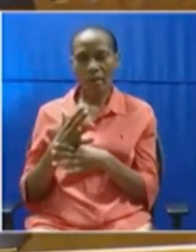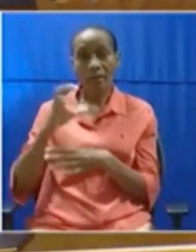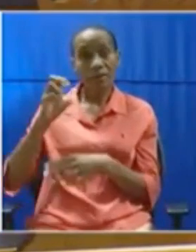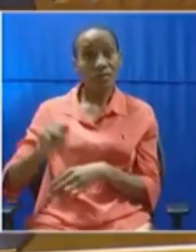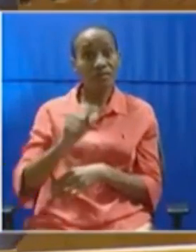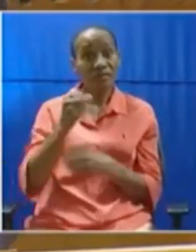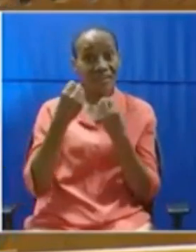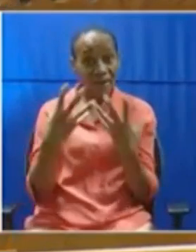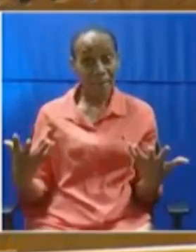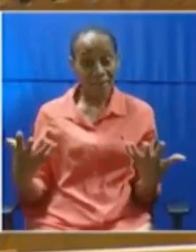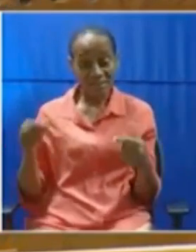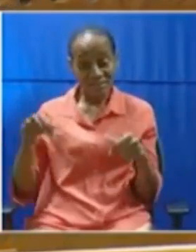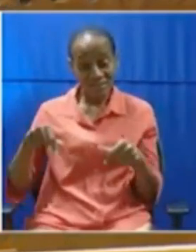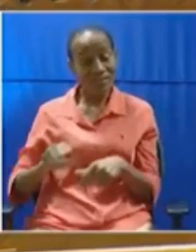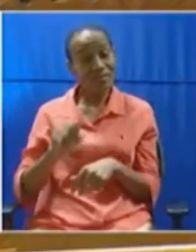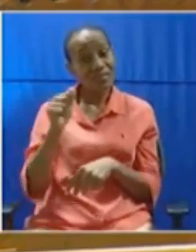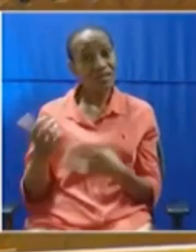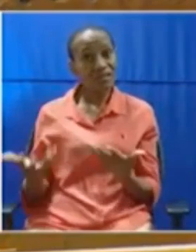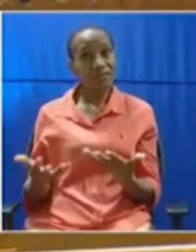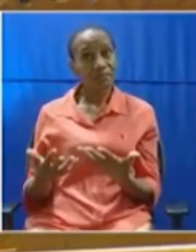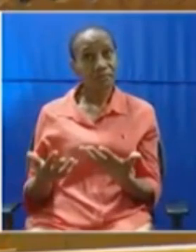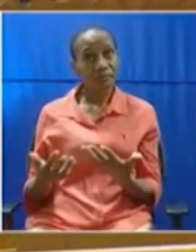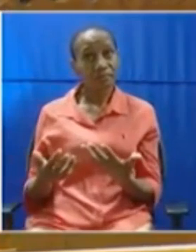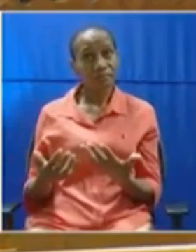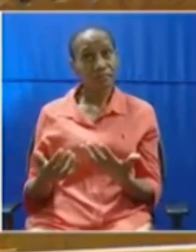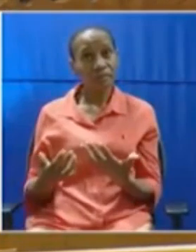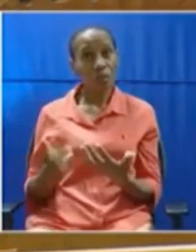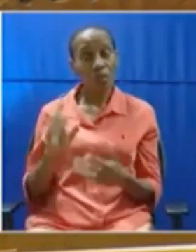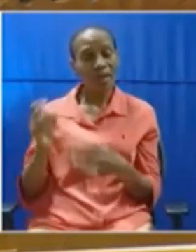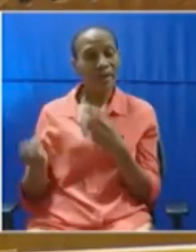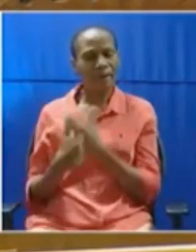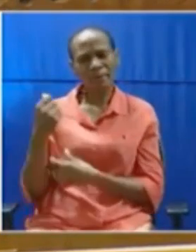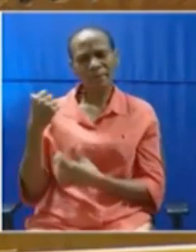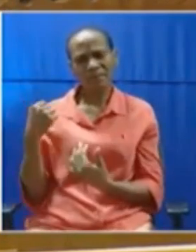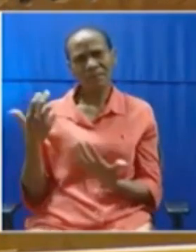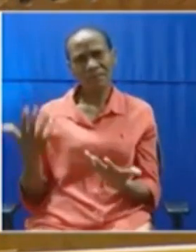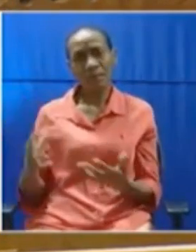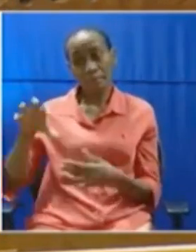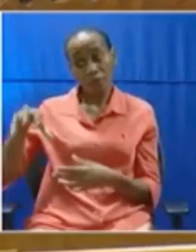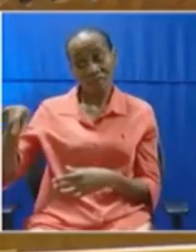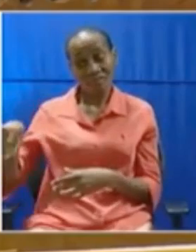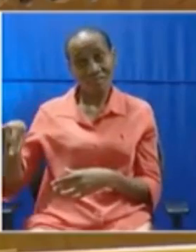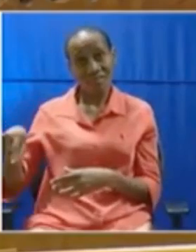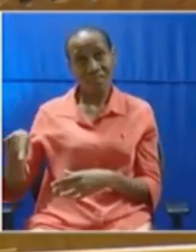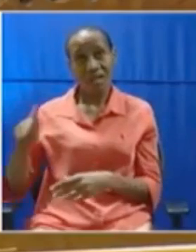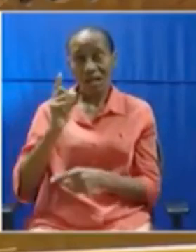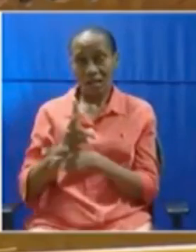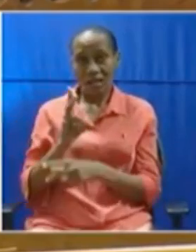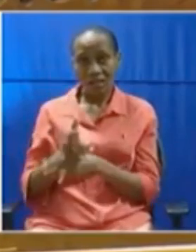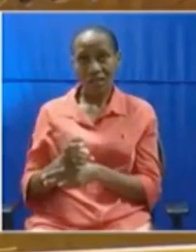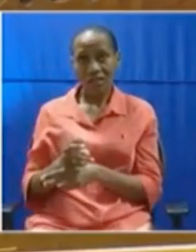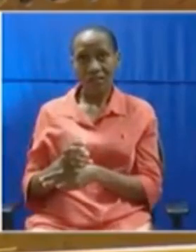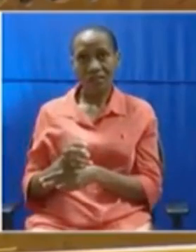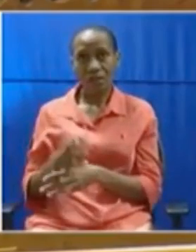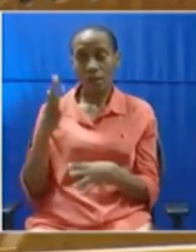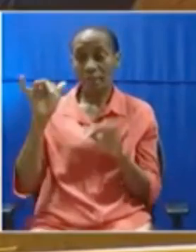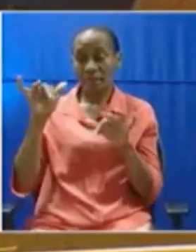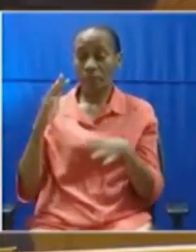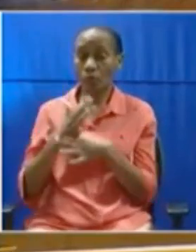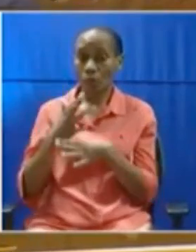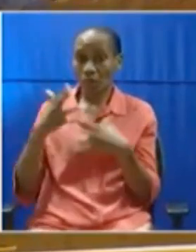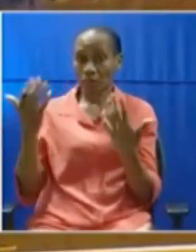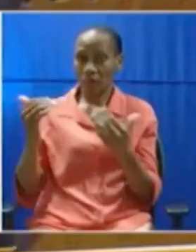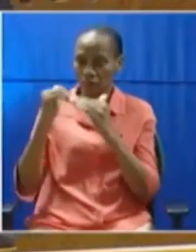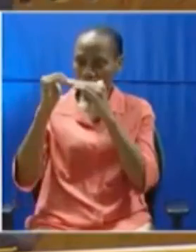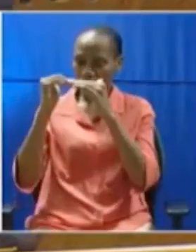Africa. And what happened when the jobs numbers came out in South Africa? In this province, once again, the unemployment rate